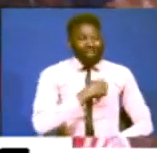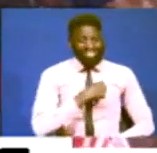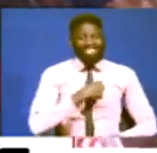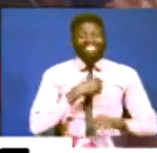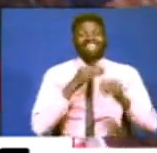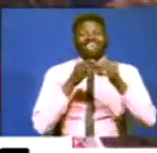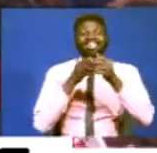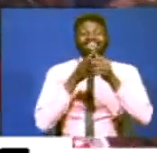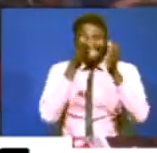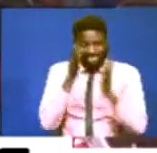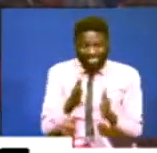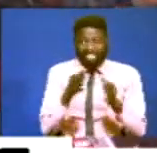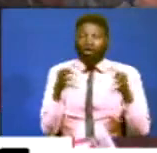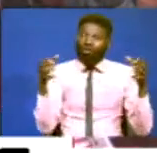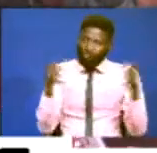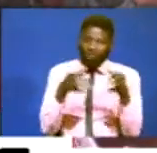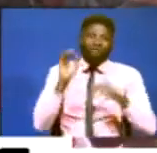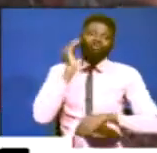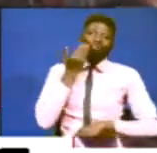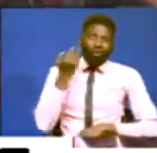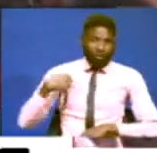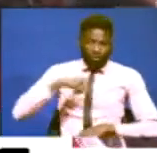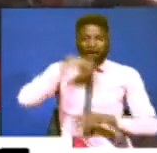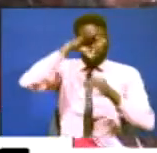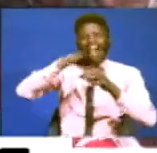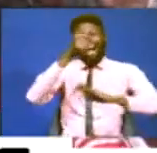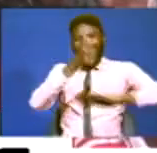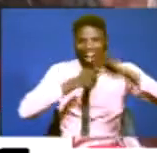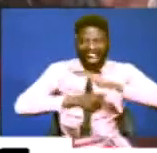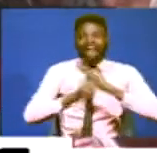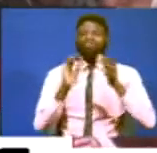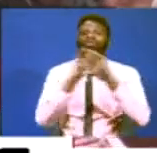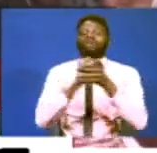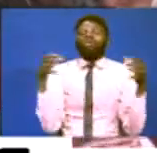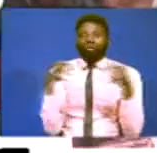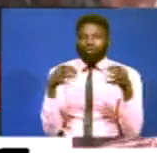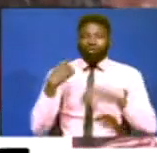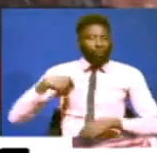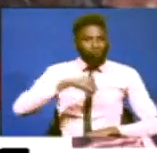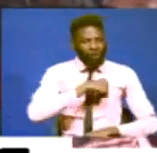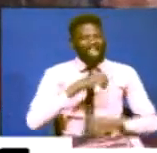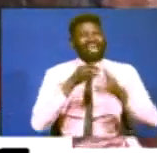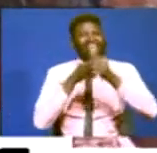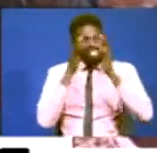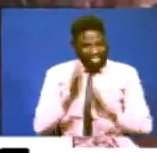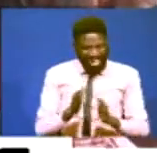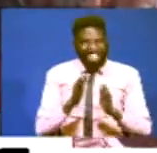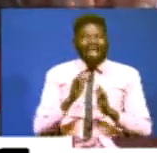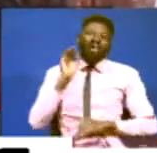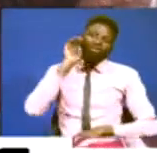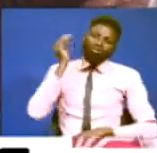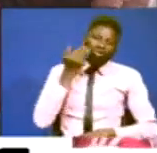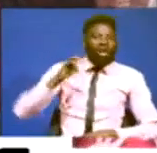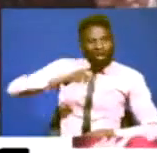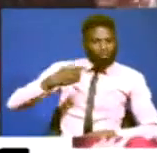kwa tikiti ya chama ya Jubilee. Mimi nataka kusema hapa sisi kama viongozi wa kaunti ya Isiolo, tutafanya na serikali ya